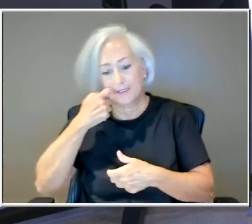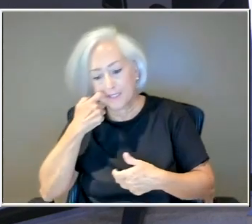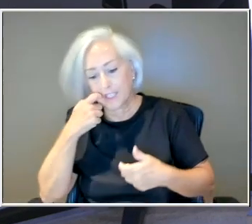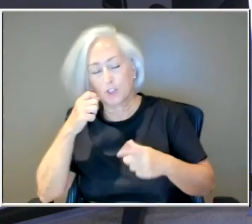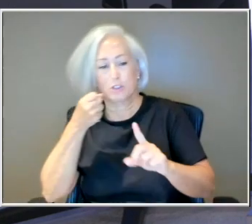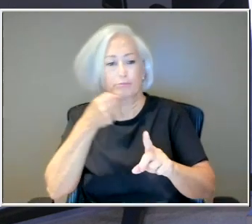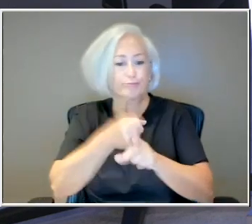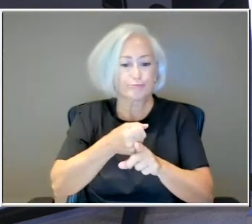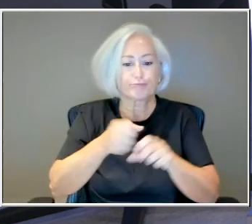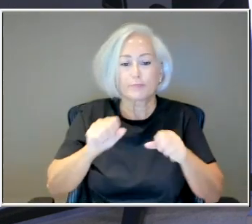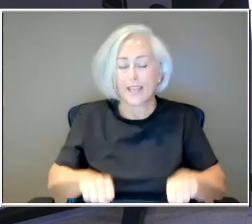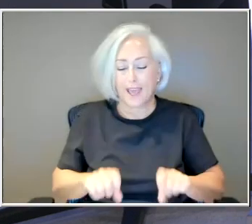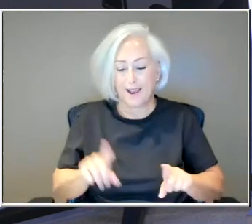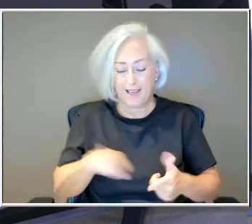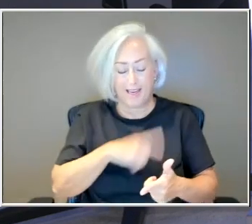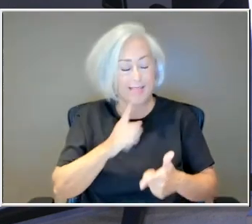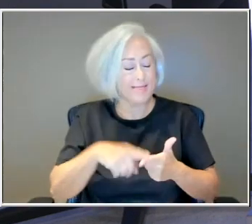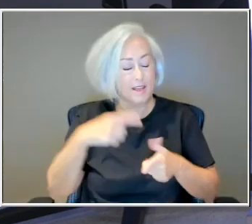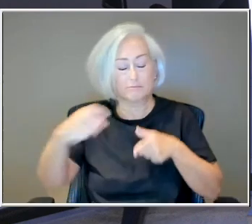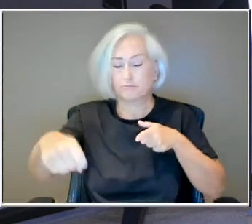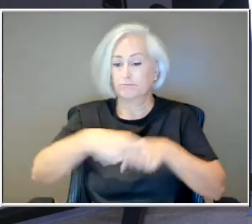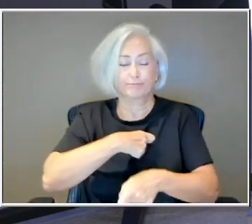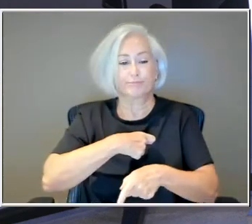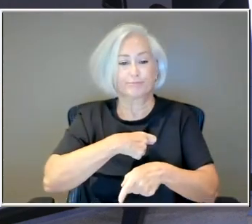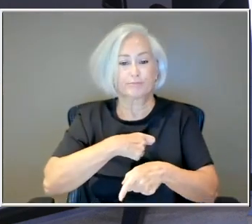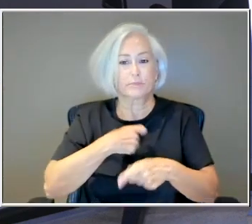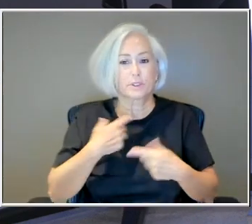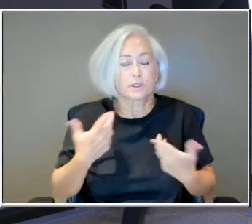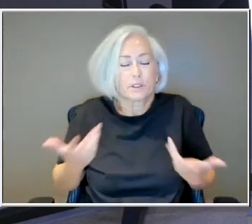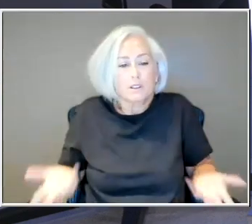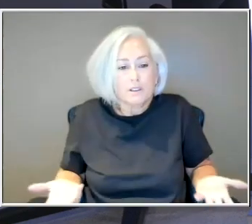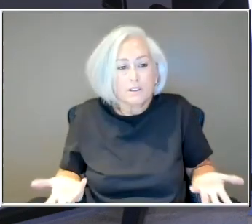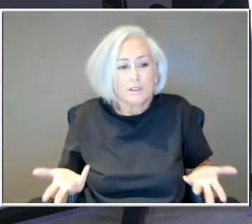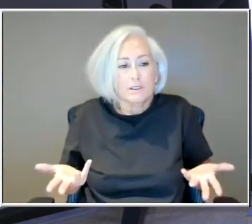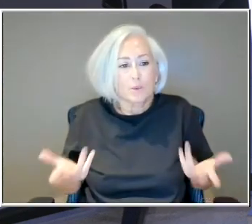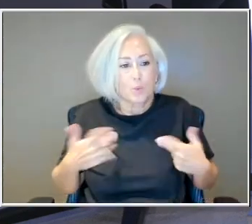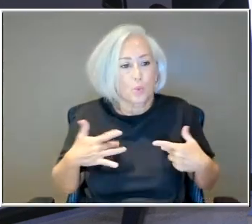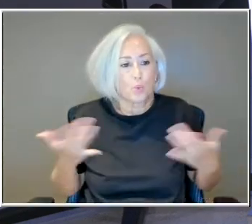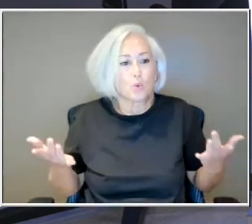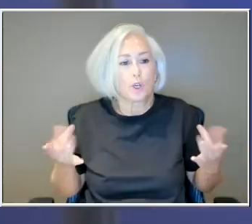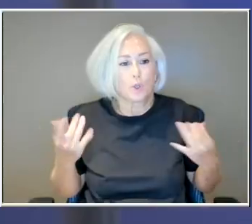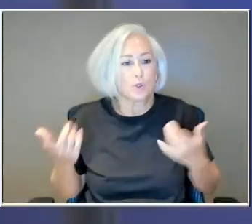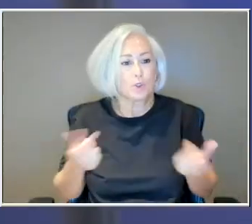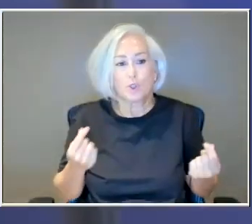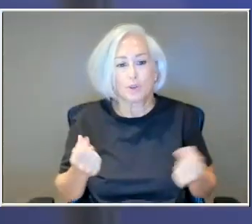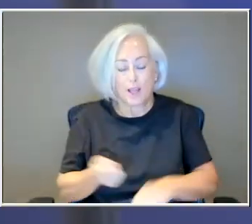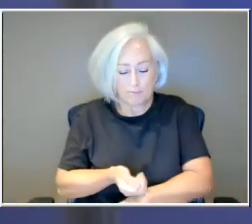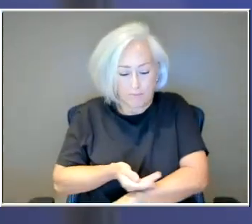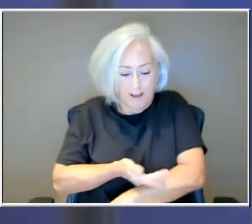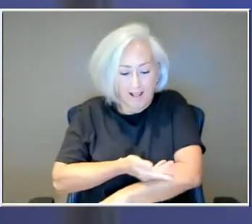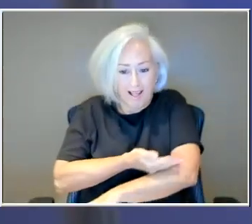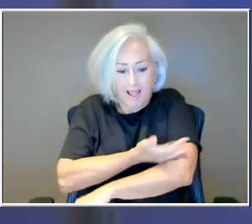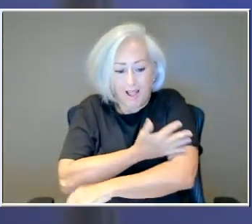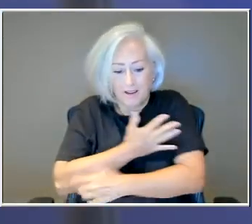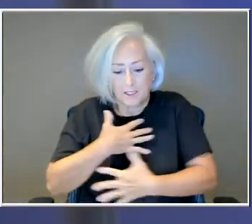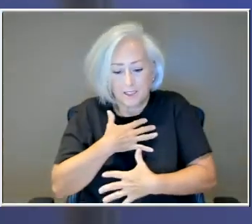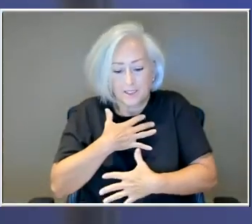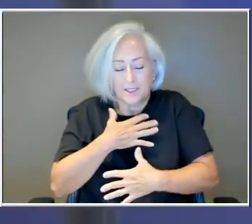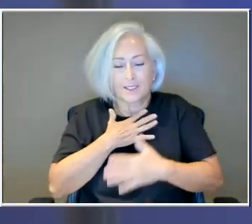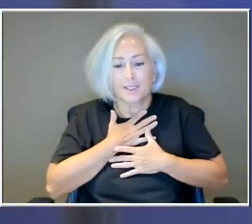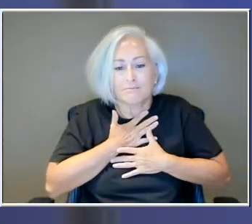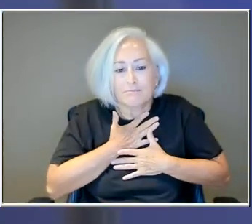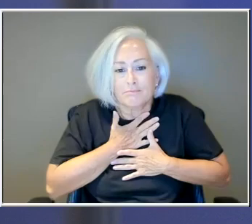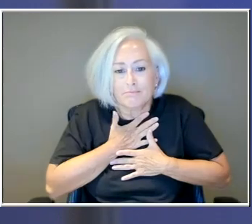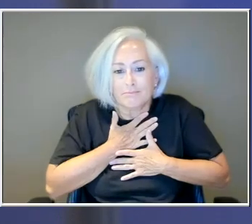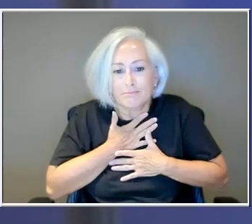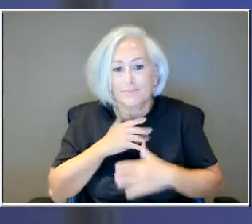he gets the call. So, what's a guy to do? Goosebumps. Right. I know. Goosebumps. I mean, Justin had